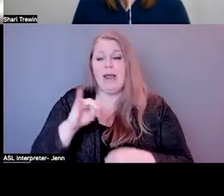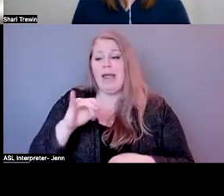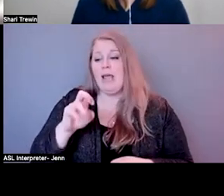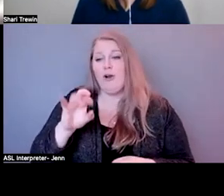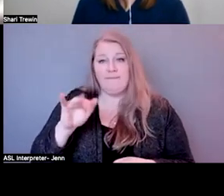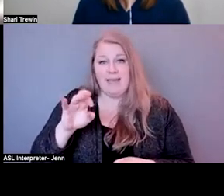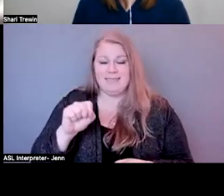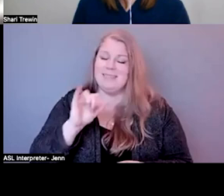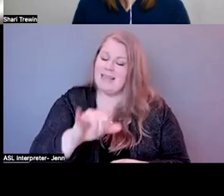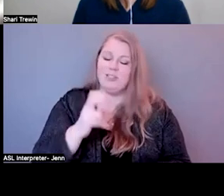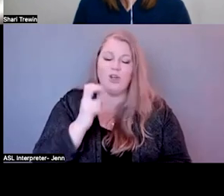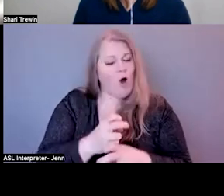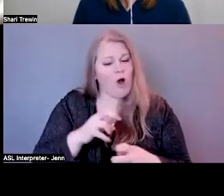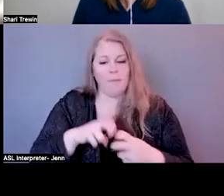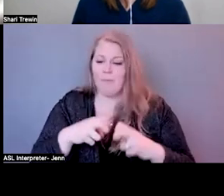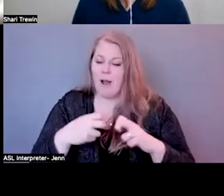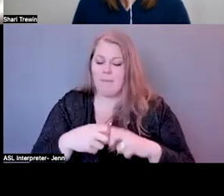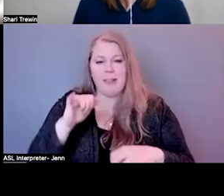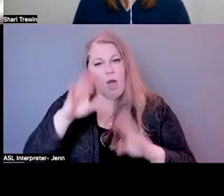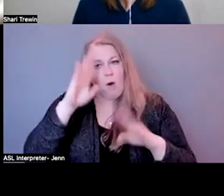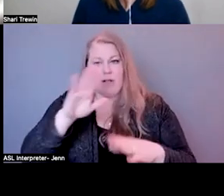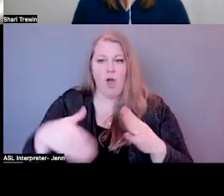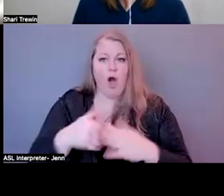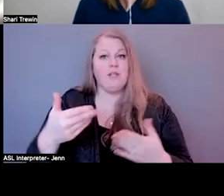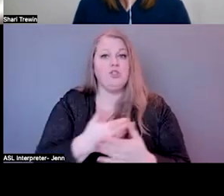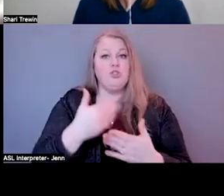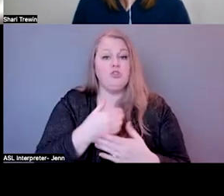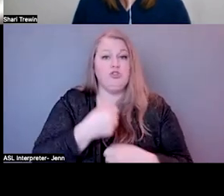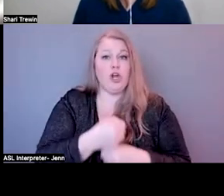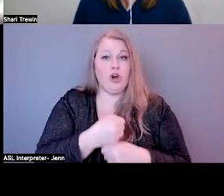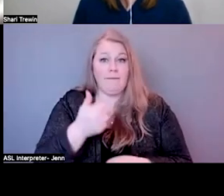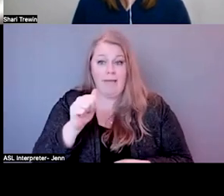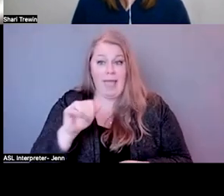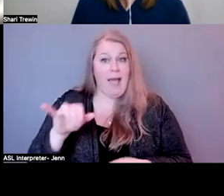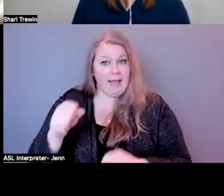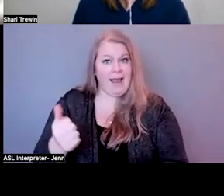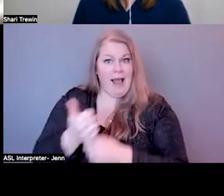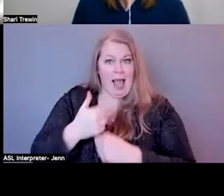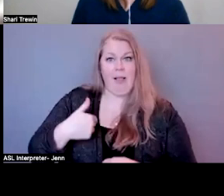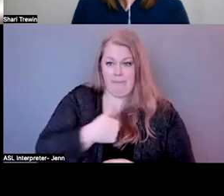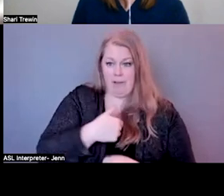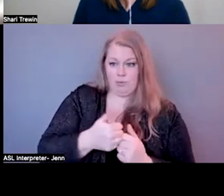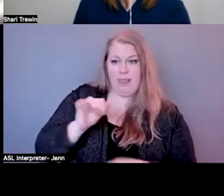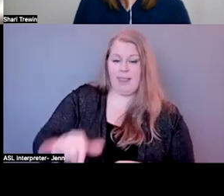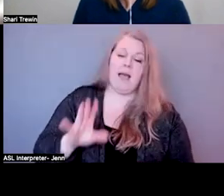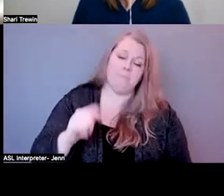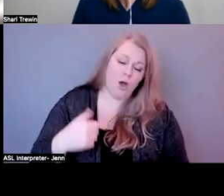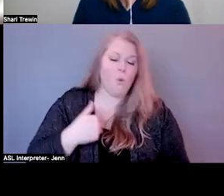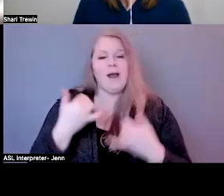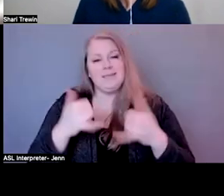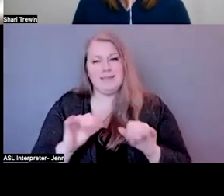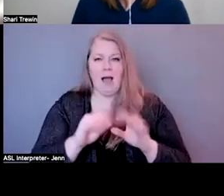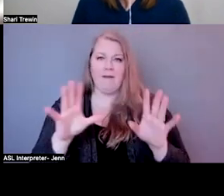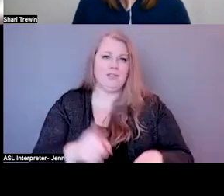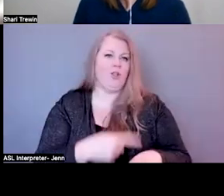also a super hard problem that hopefully, you know, all this new generative AI maybe can help us with. But we're still obviously a long